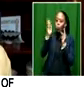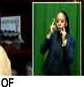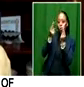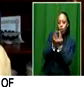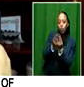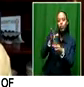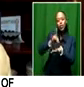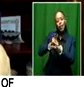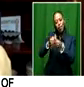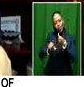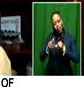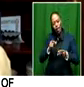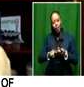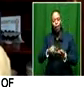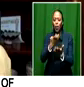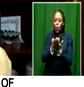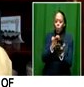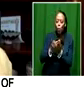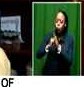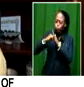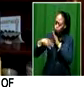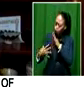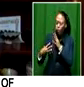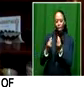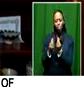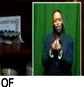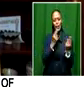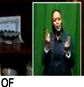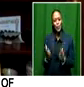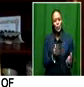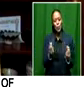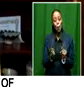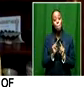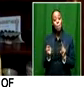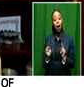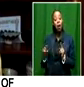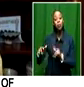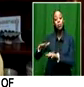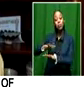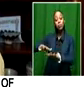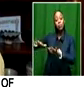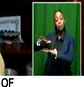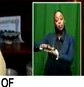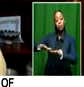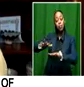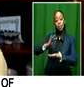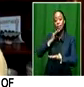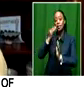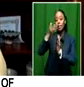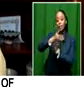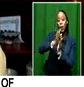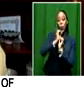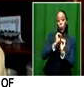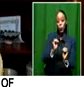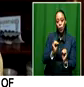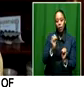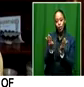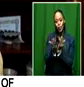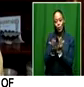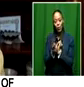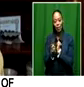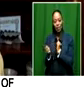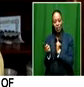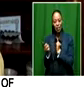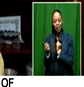doing data science, they're doing economics, they're doing very well. So, but in a place where there isn't intervention, the